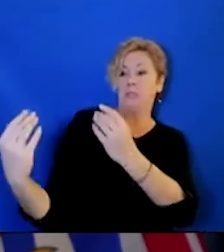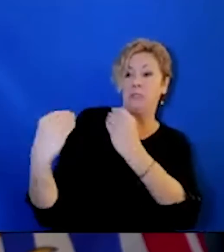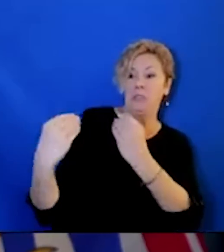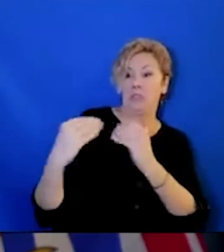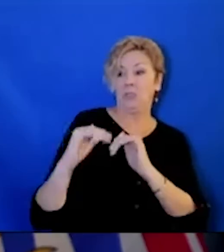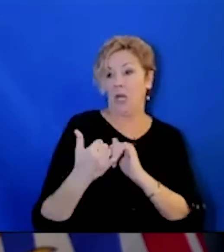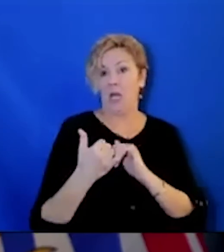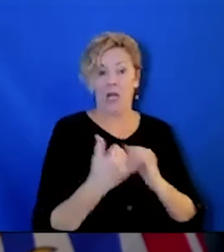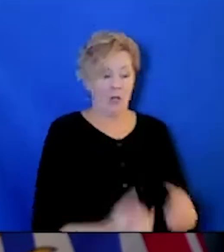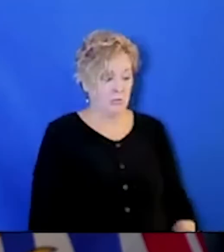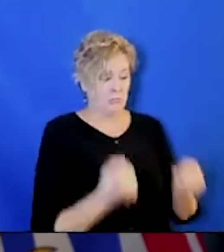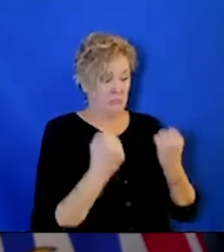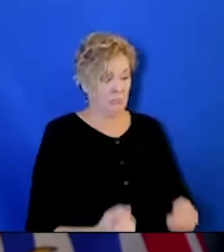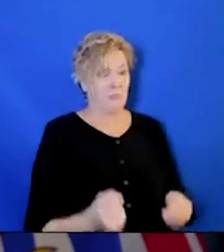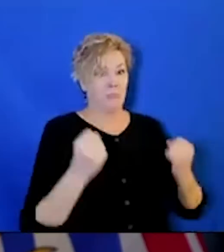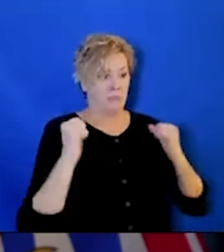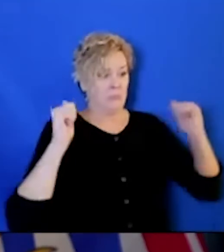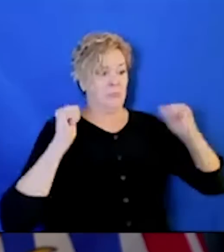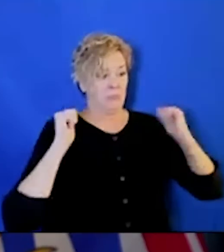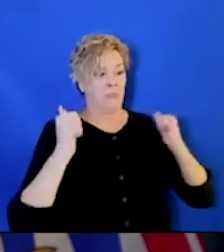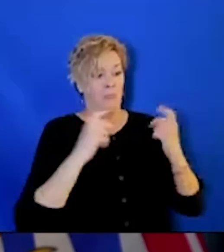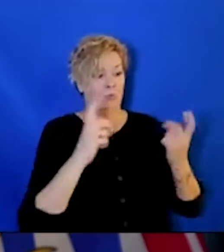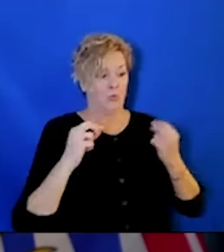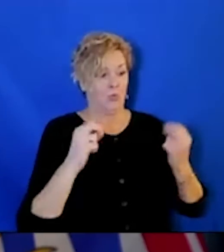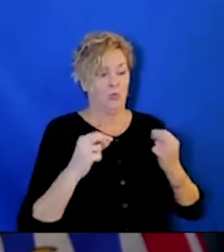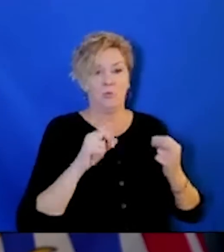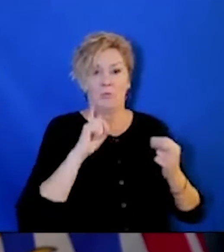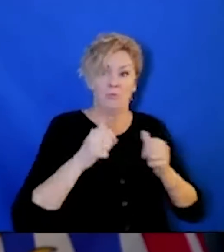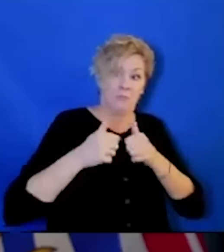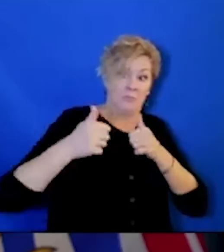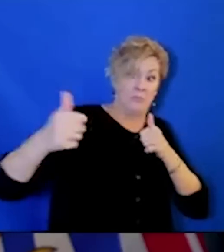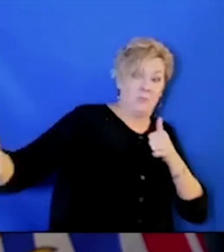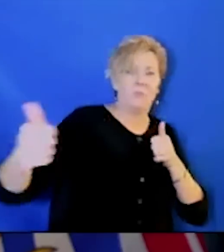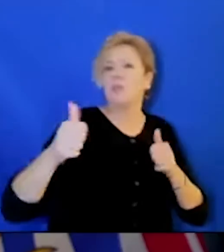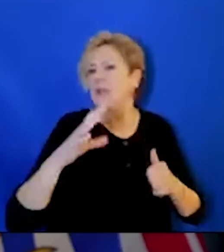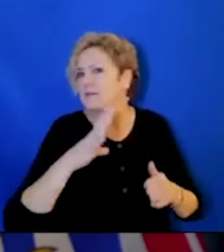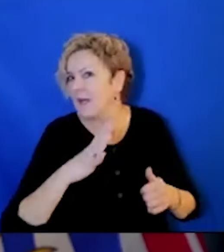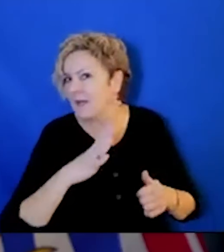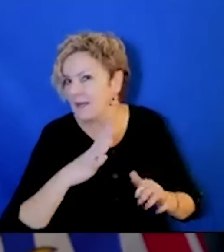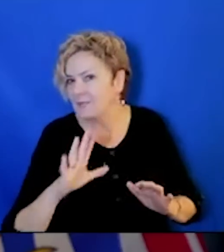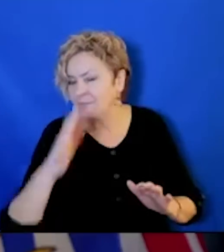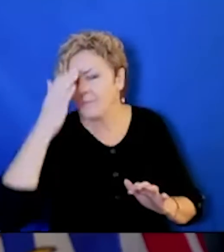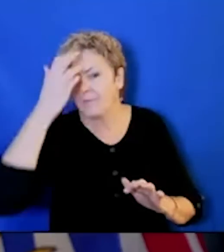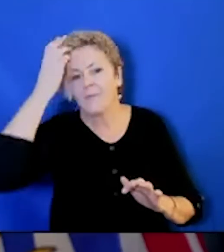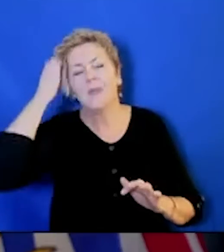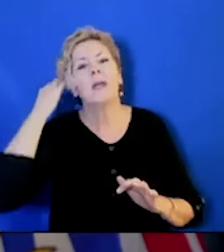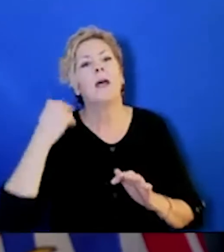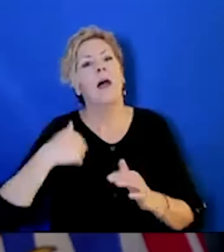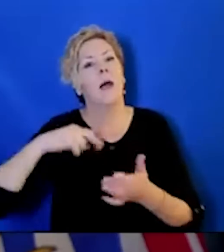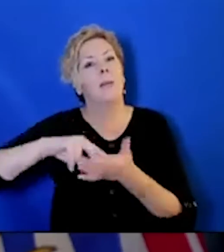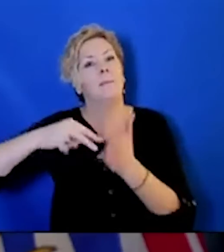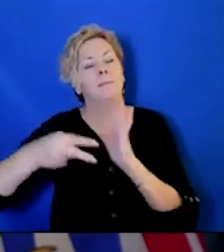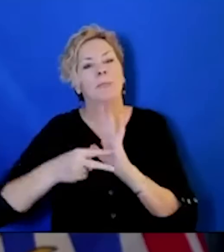are fine and they can continue right now. What we're talking about is those more crowded, clustering